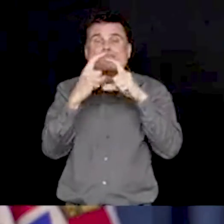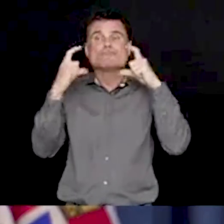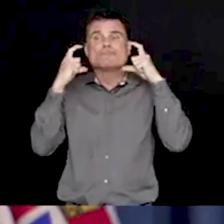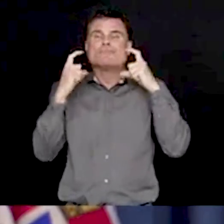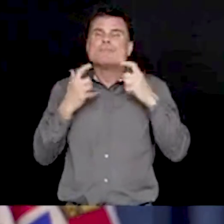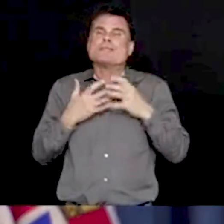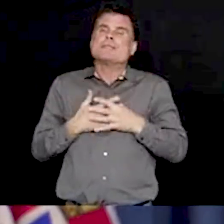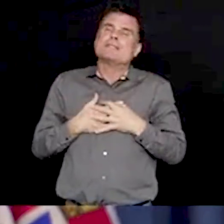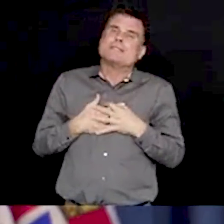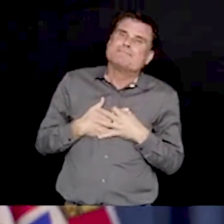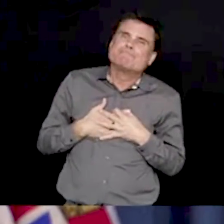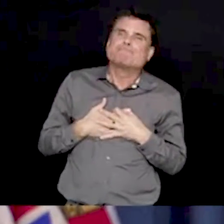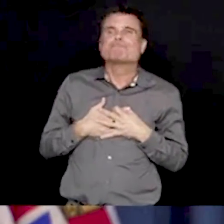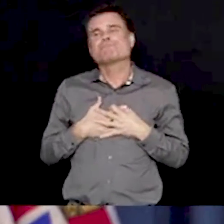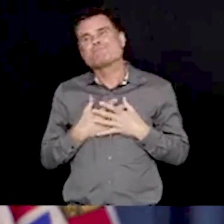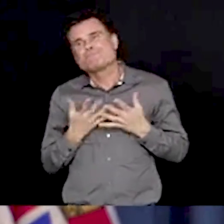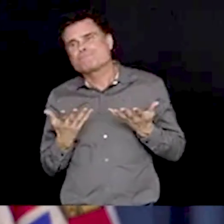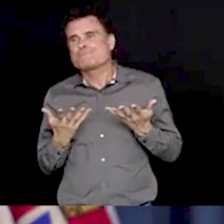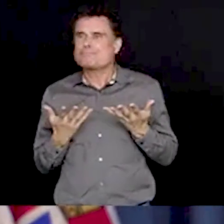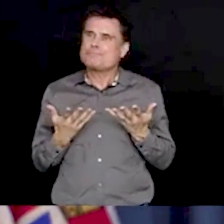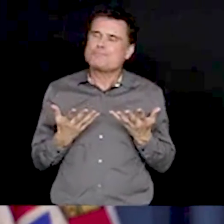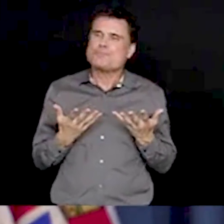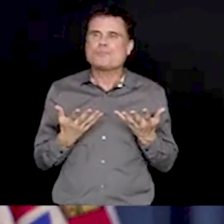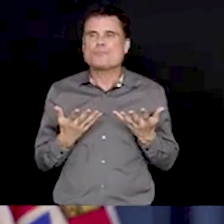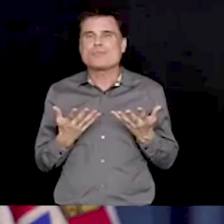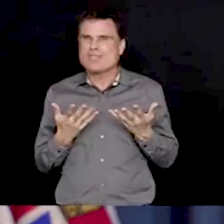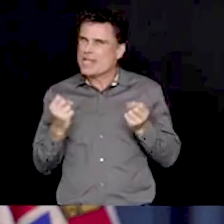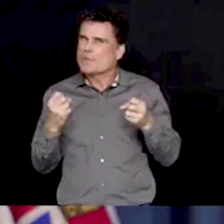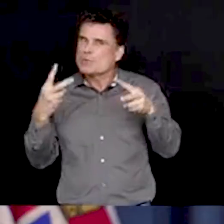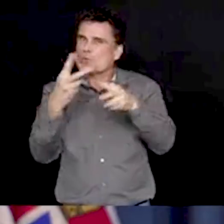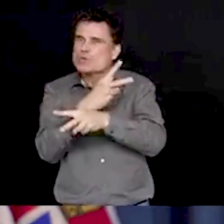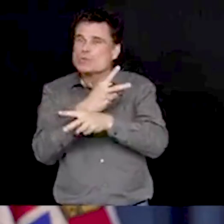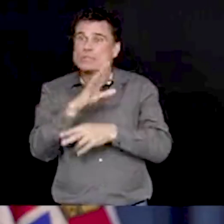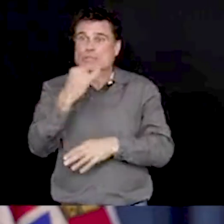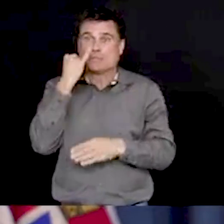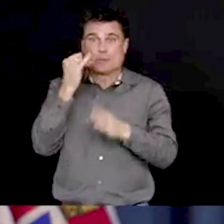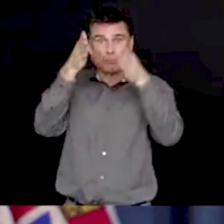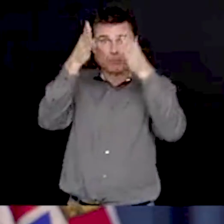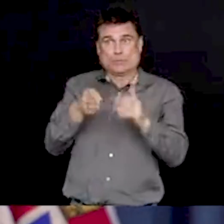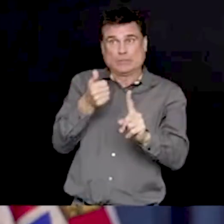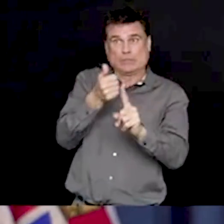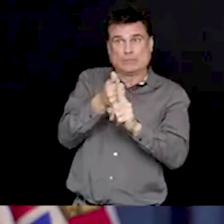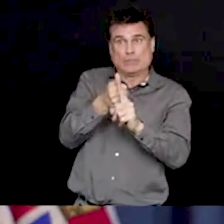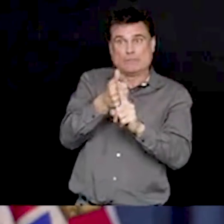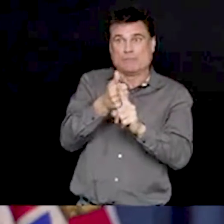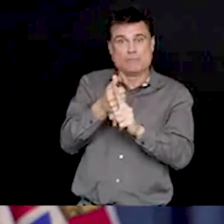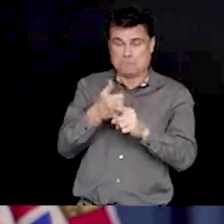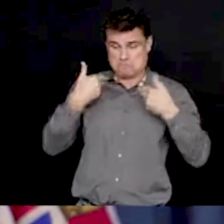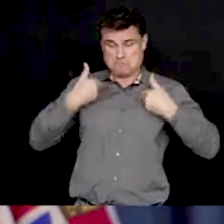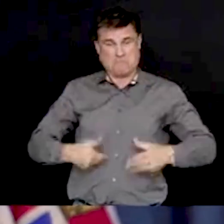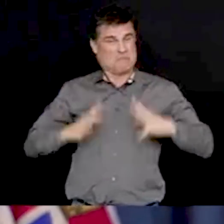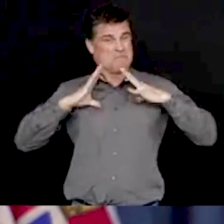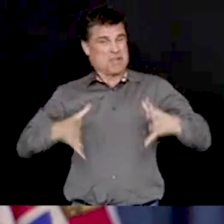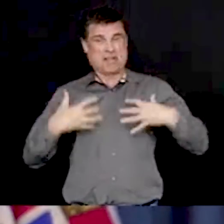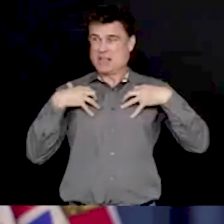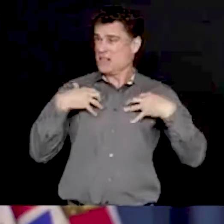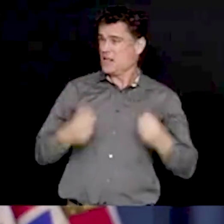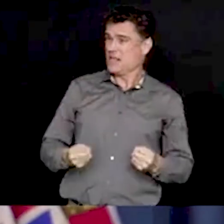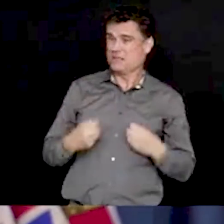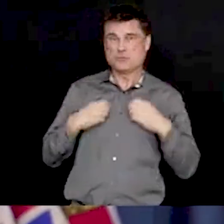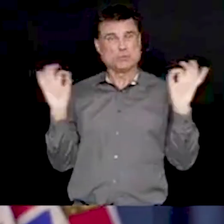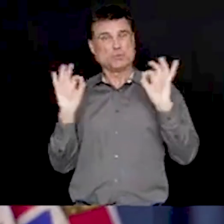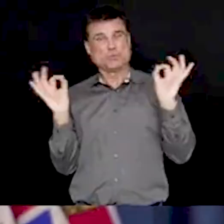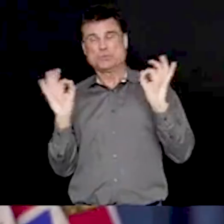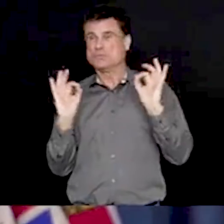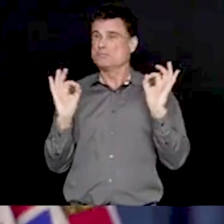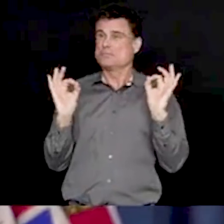importance of washing your hands or cleaning your hands when doing that. But we also know that they can have some benefit in keeping